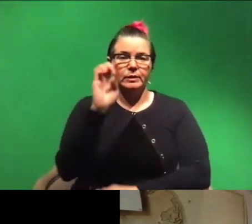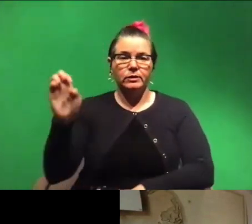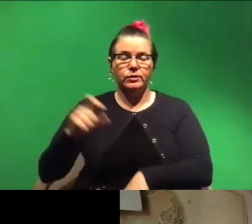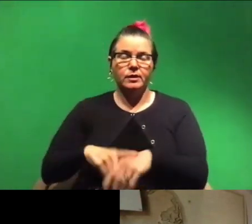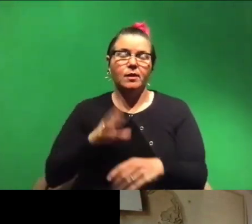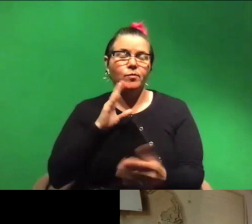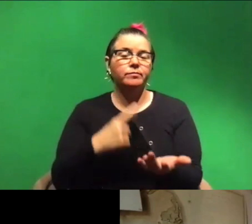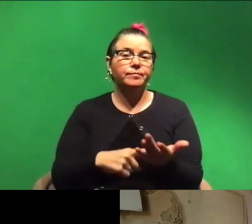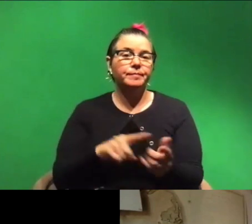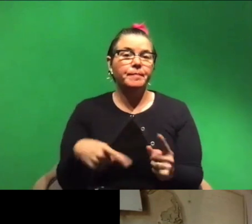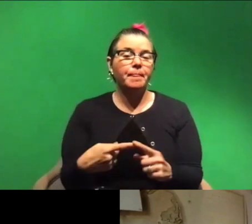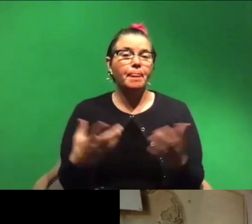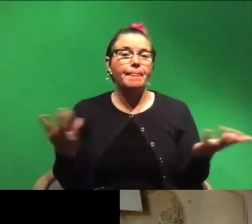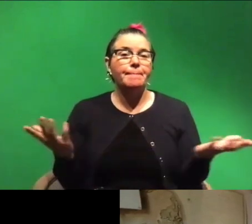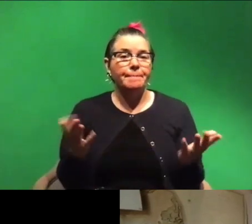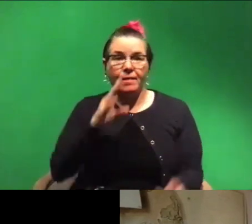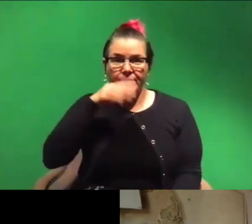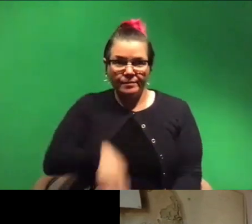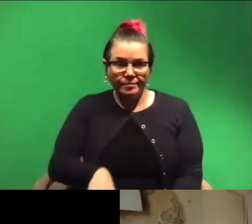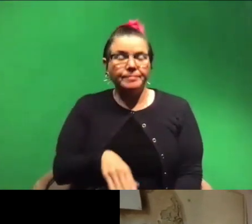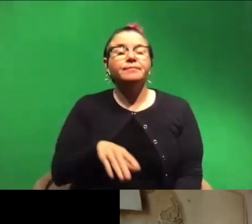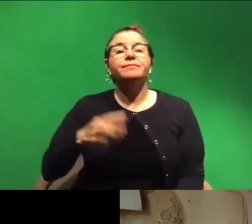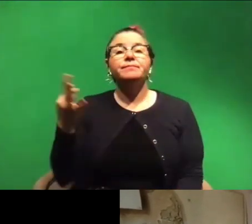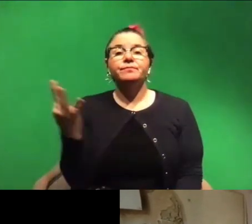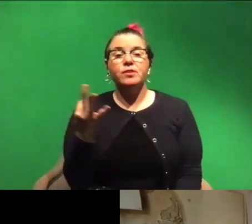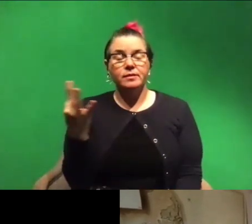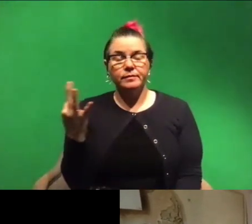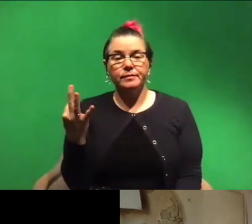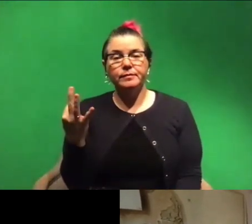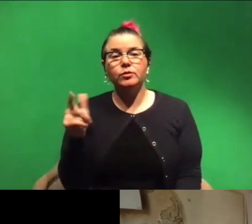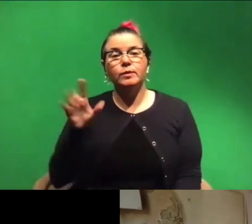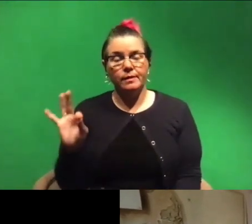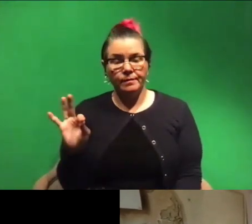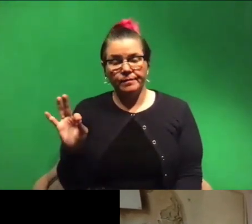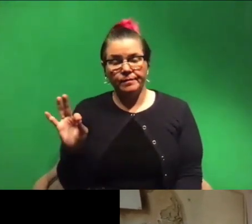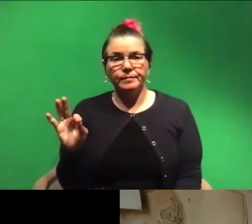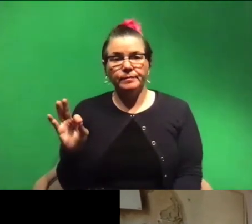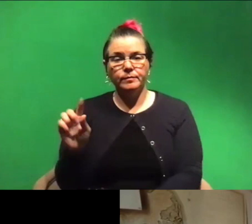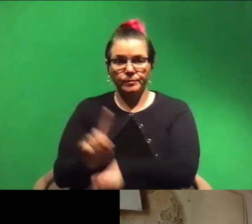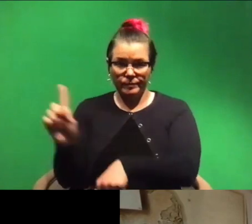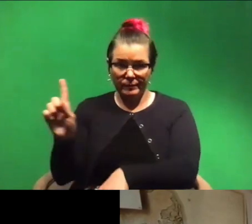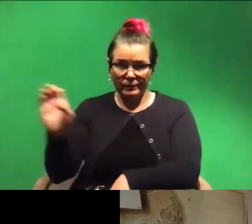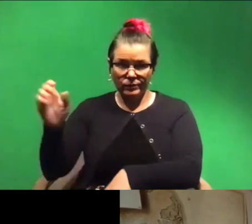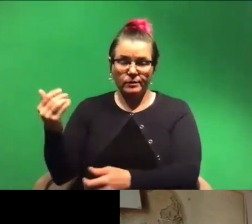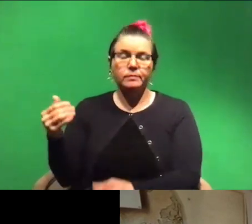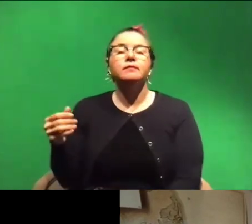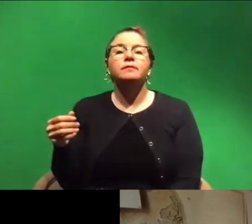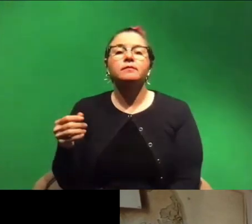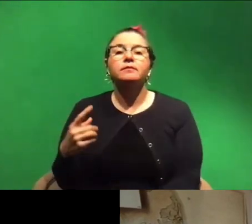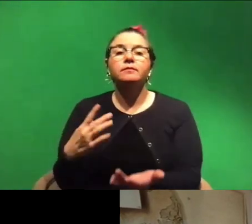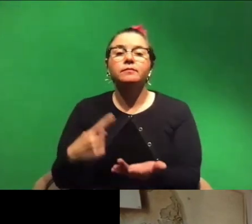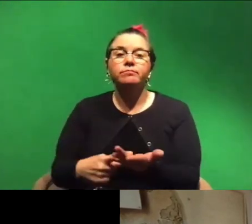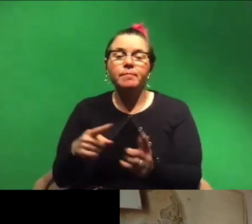talking about elephants. And then on Friday, the 29th, at 1 p.m. Eastern, we're going to be talking about